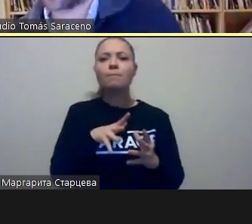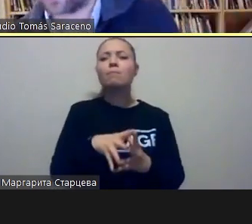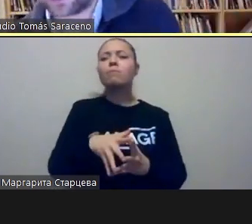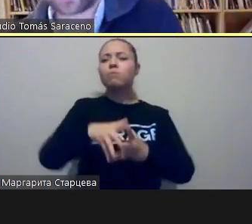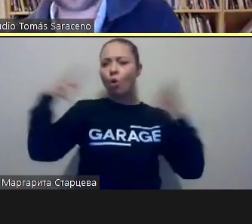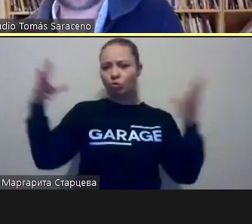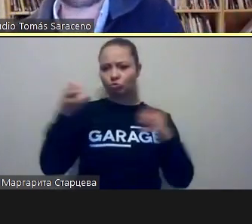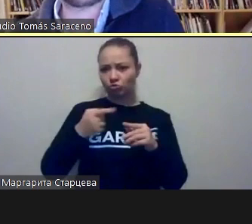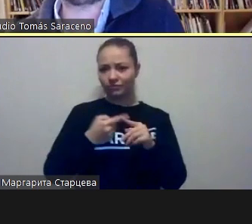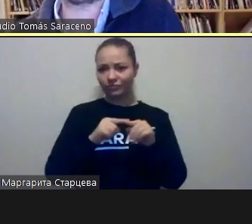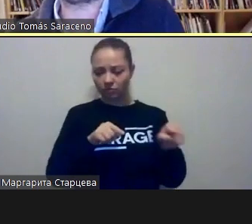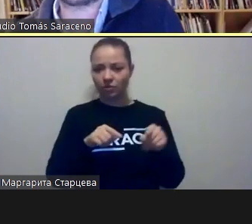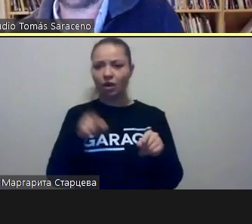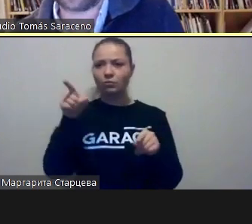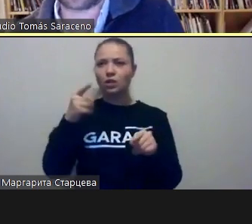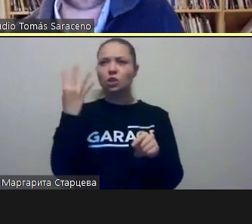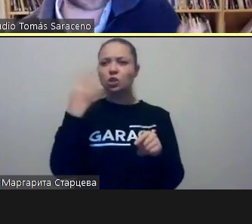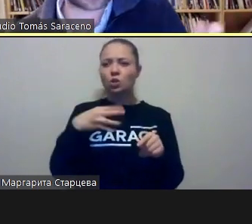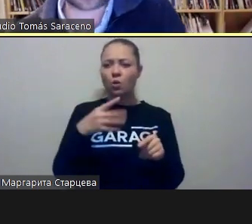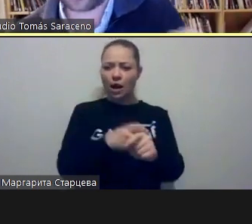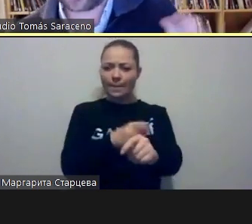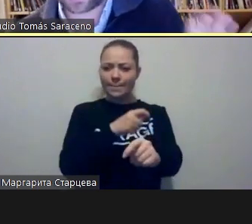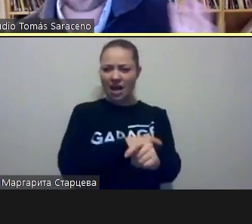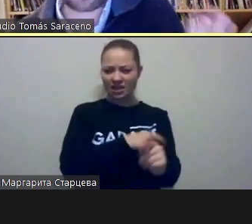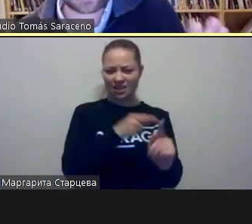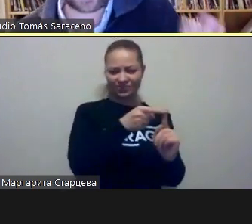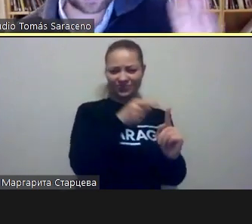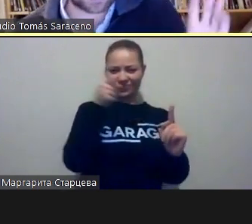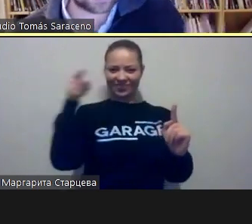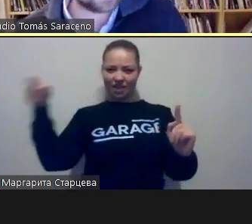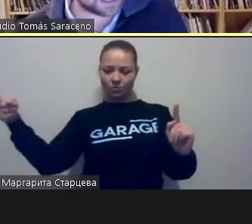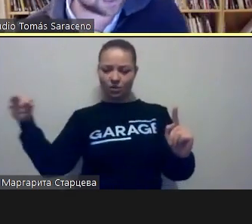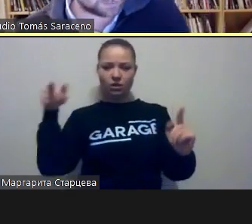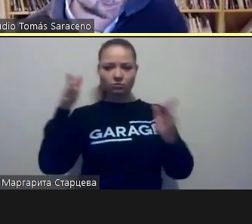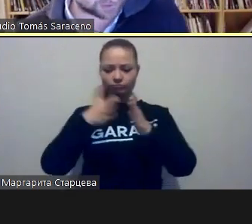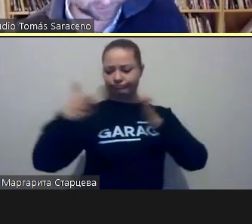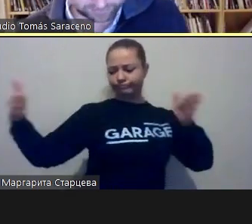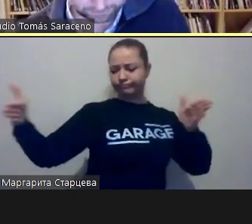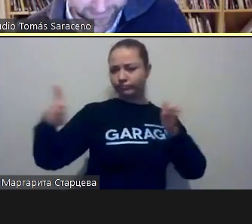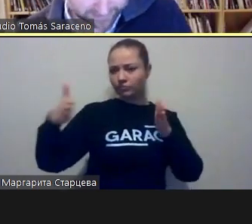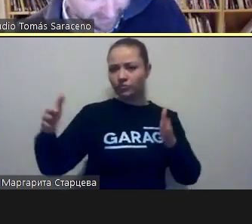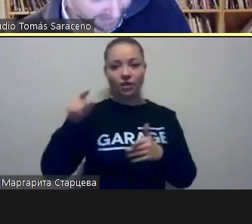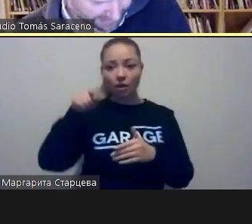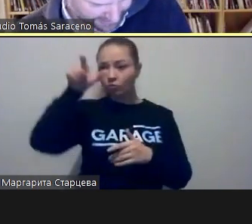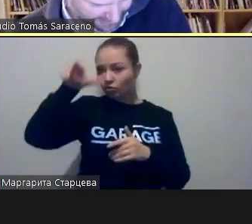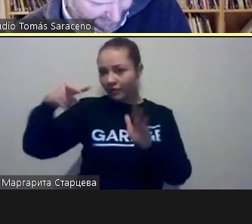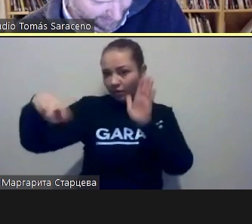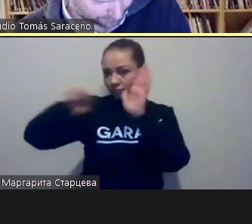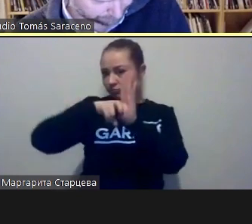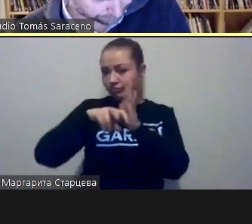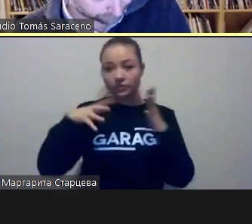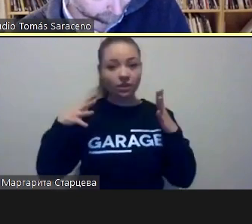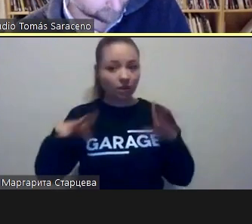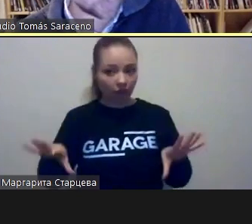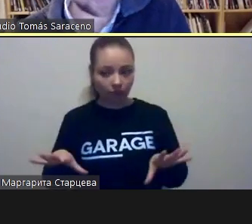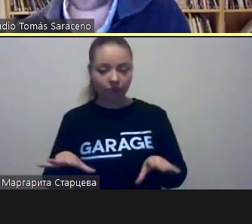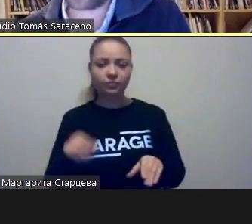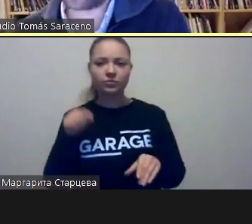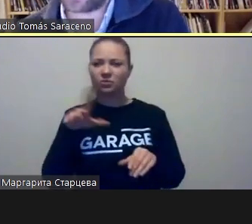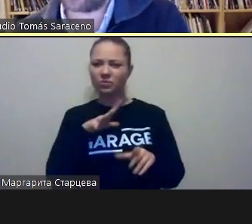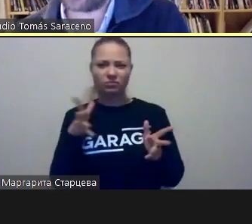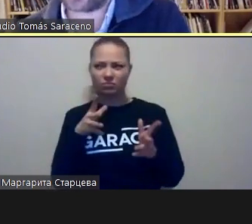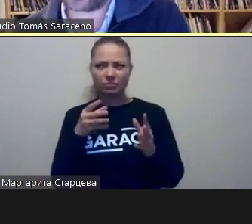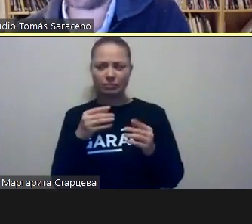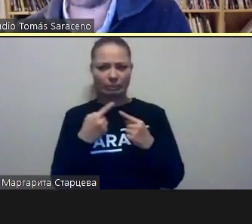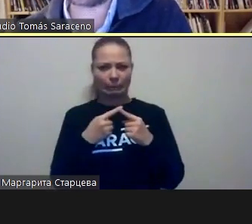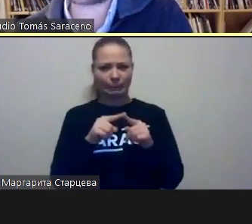never on board a human. There was just a payload, no? But not human based. Now, when I talked to